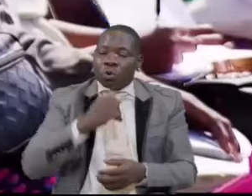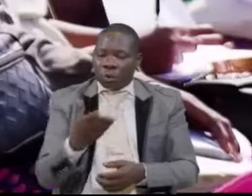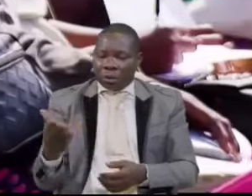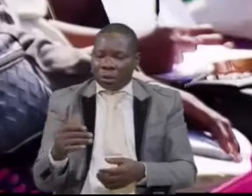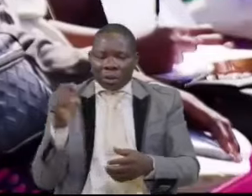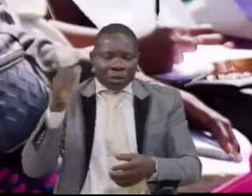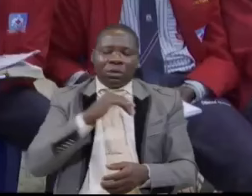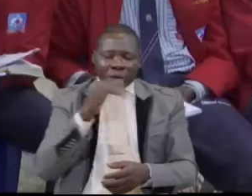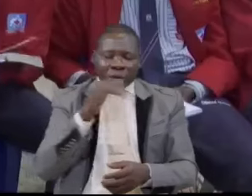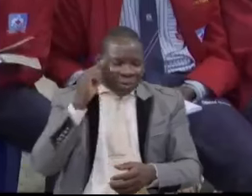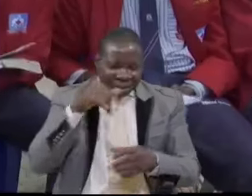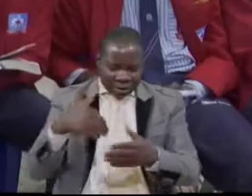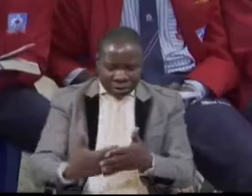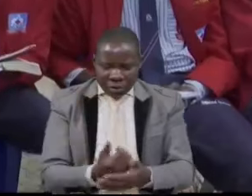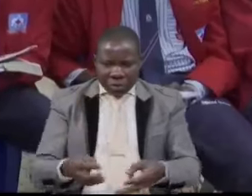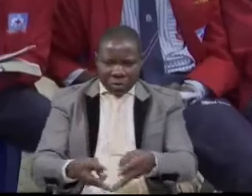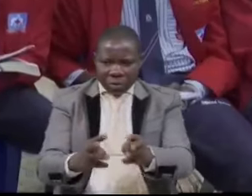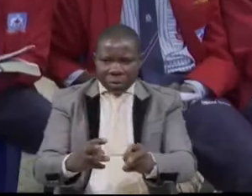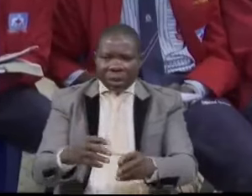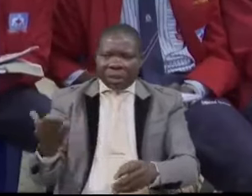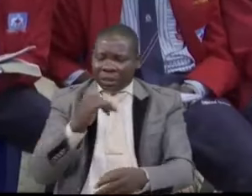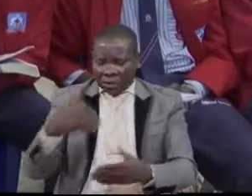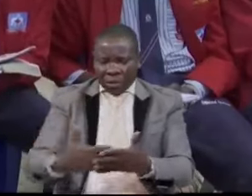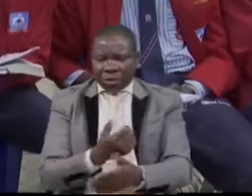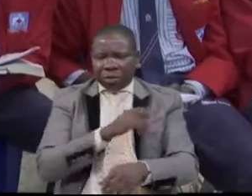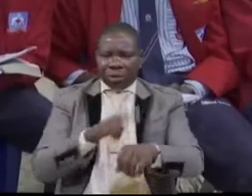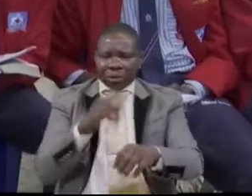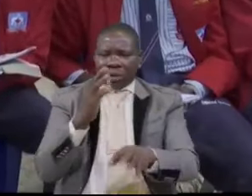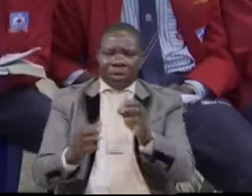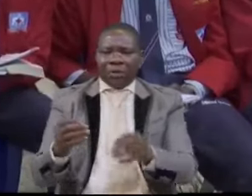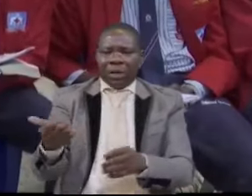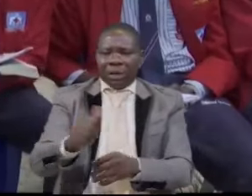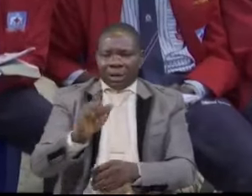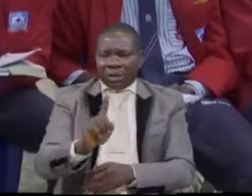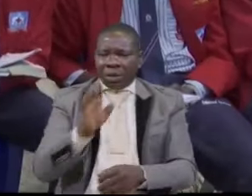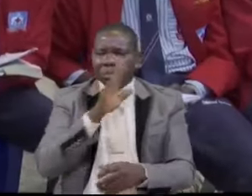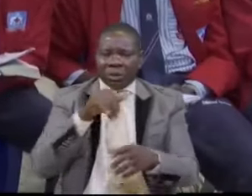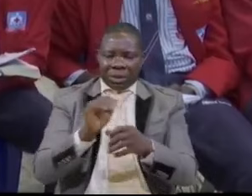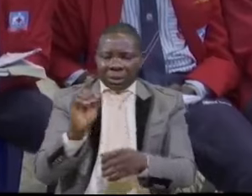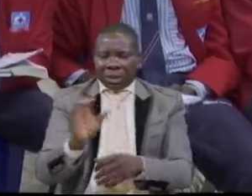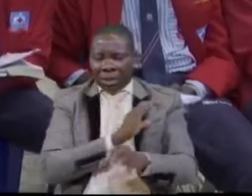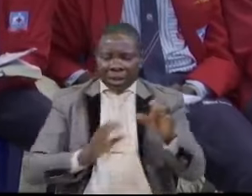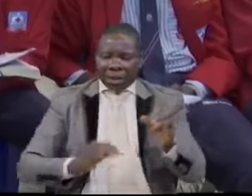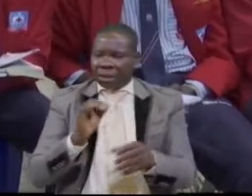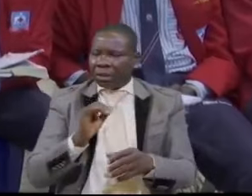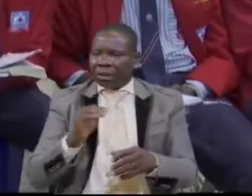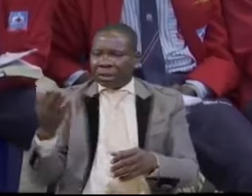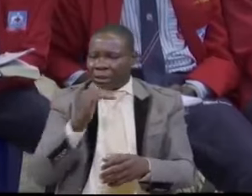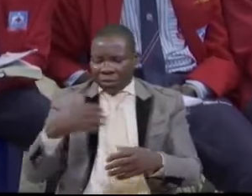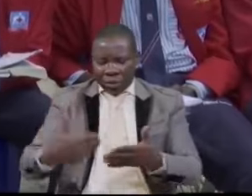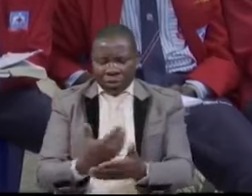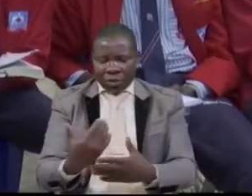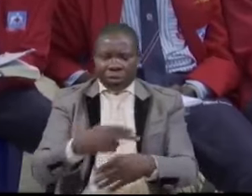new nature. If any man be in Christ, is a new creature. He has a new nature. Old things are passed away,